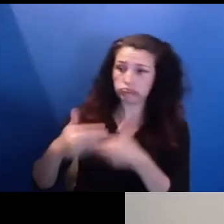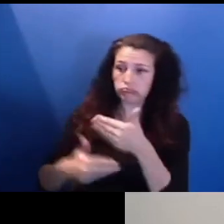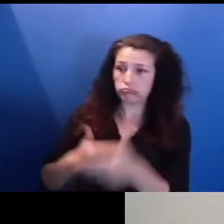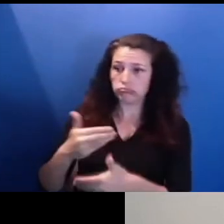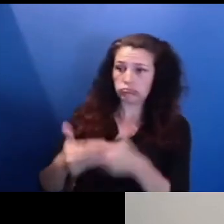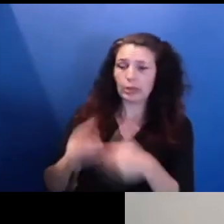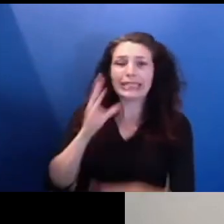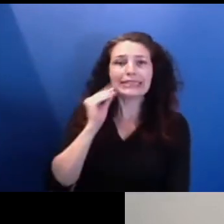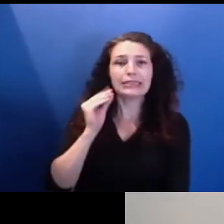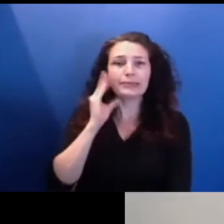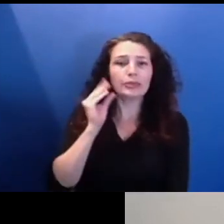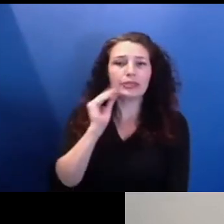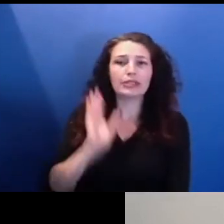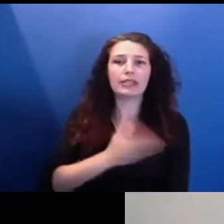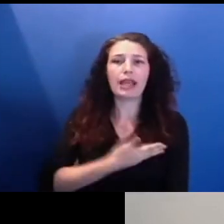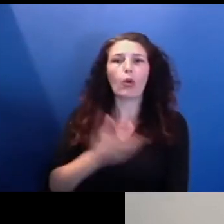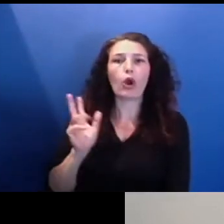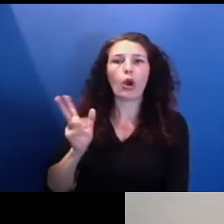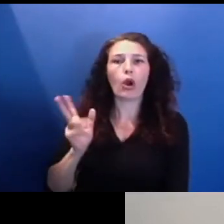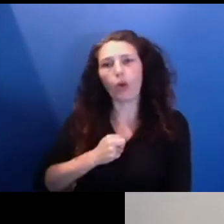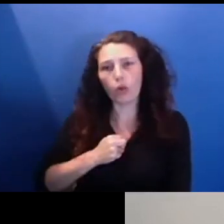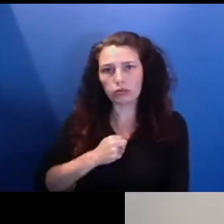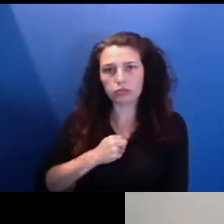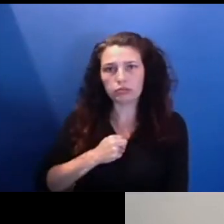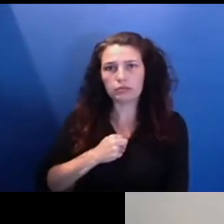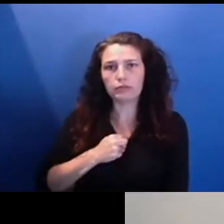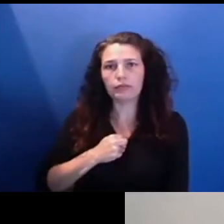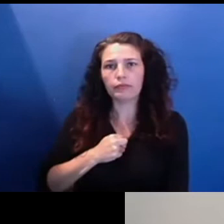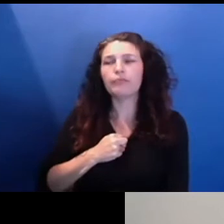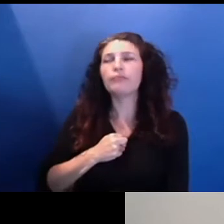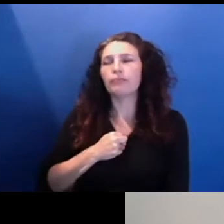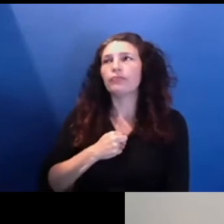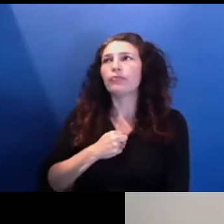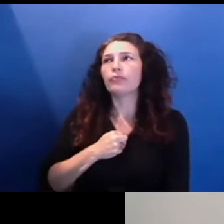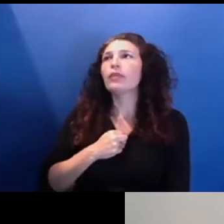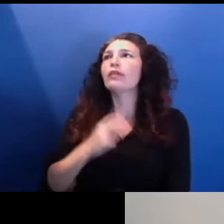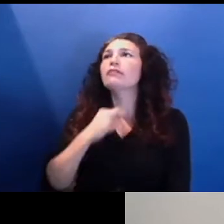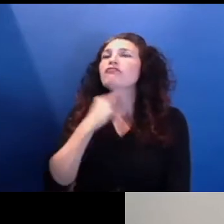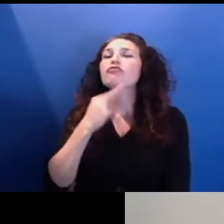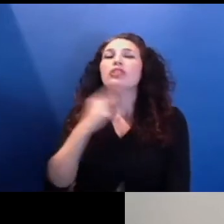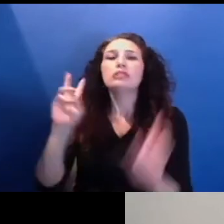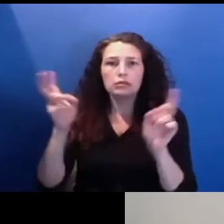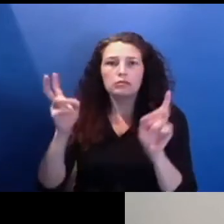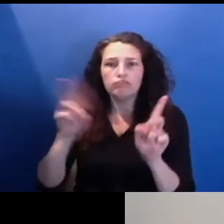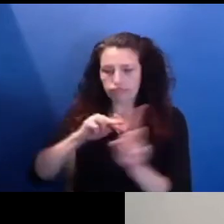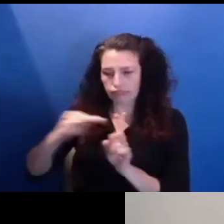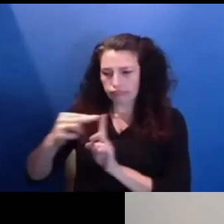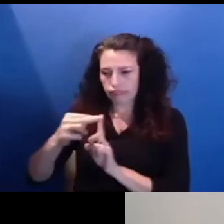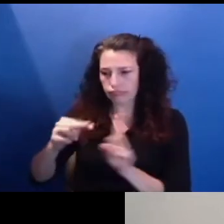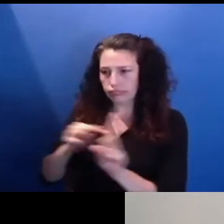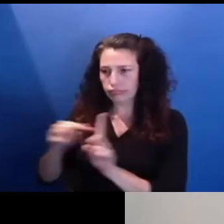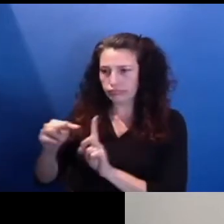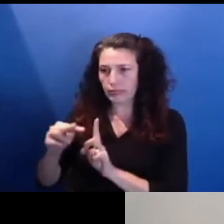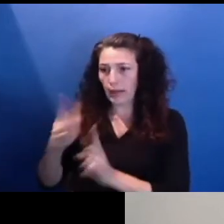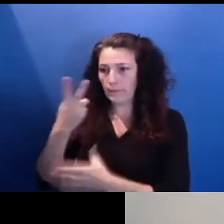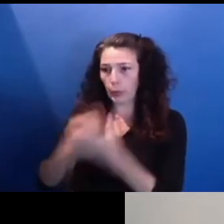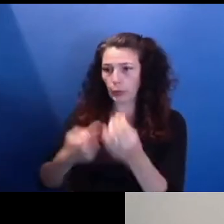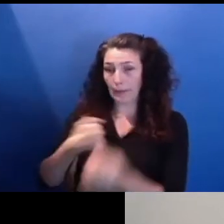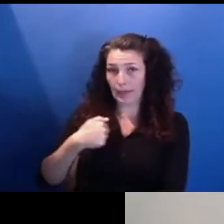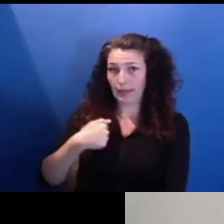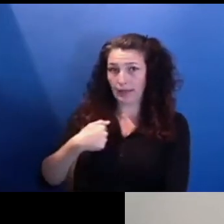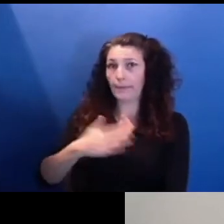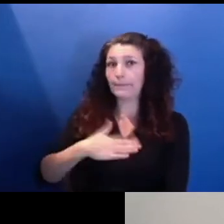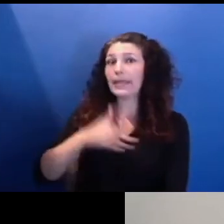I'm speaking about myself and my twin sister. We both have cerebral palsy. And my